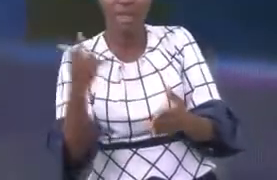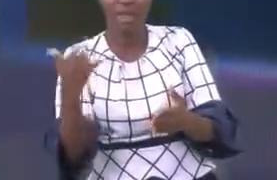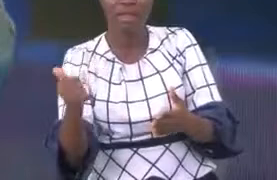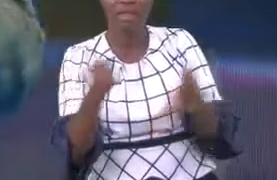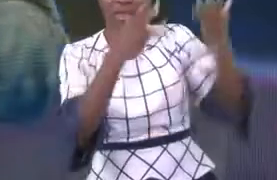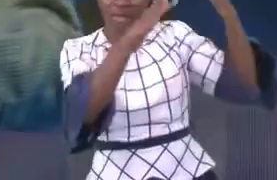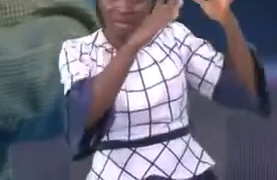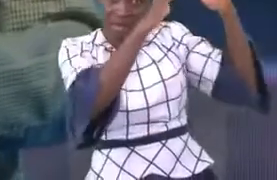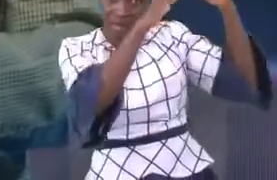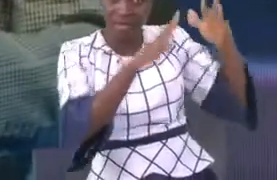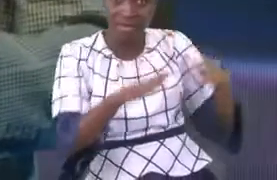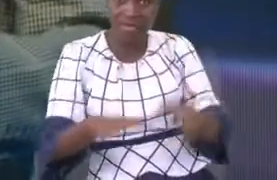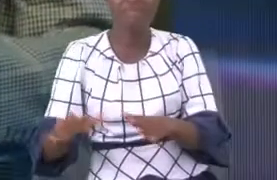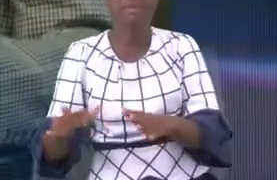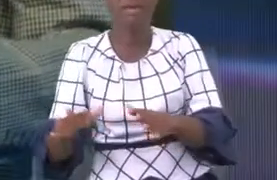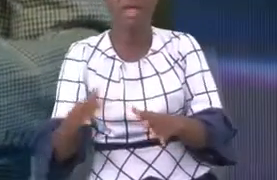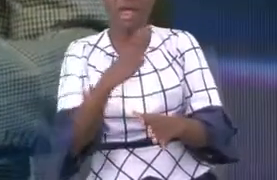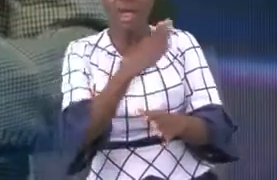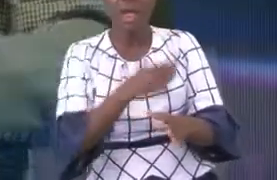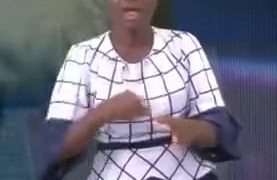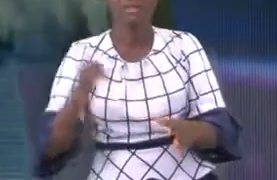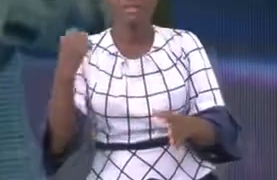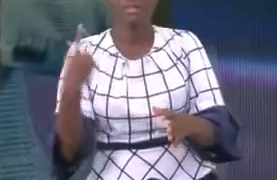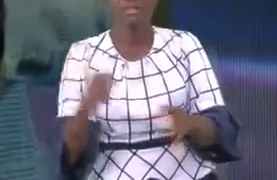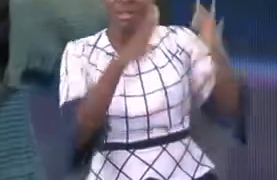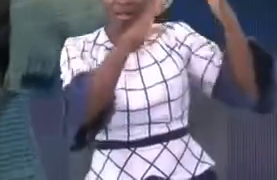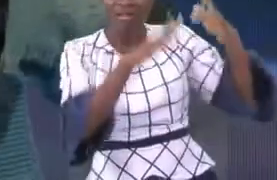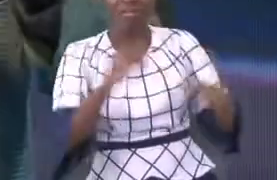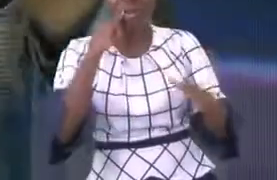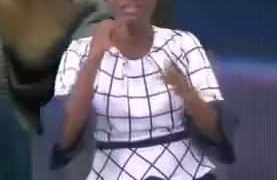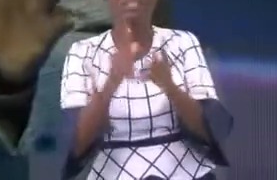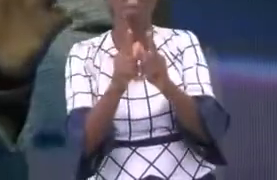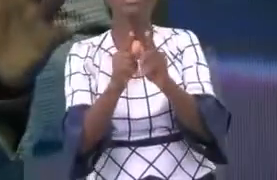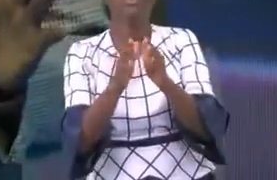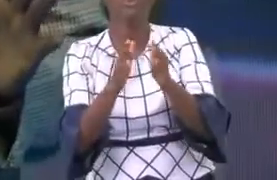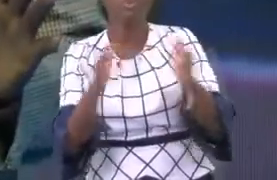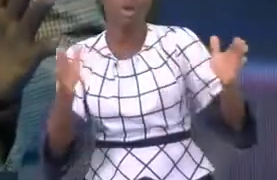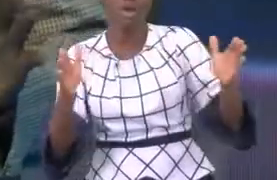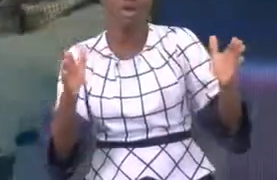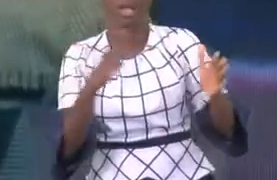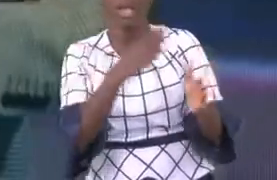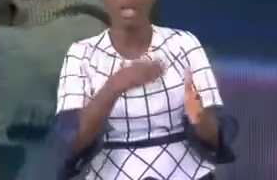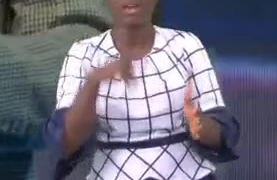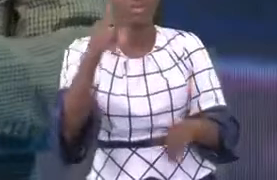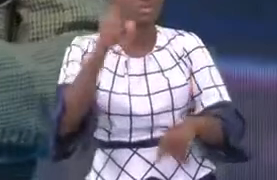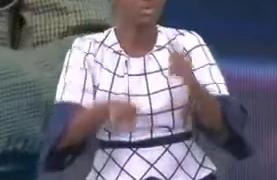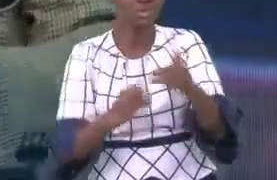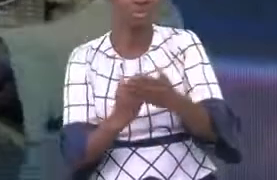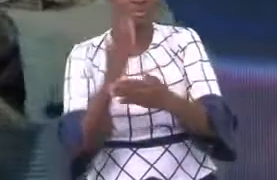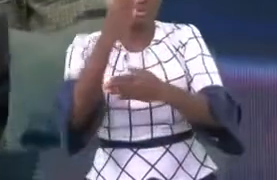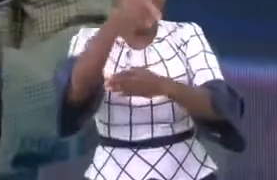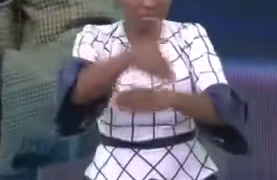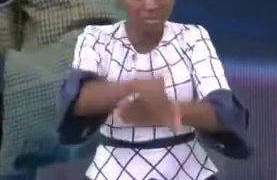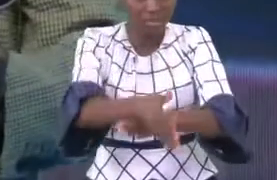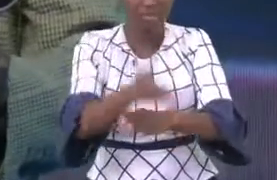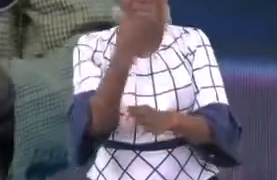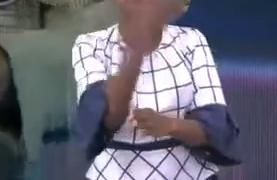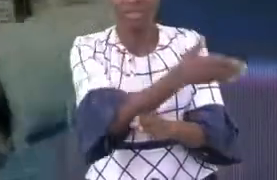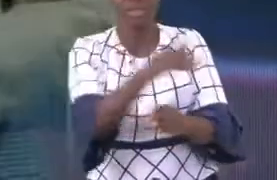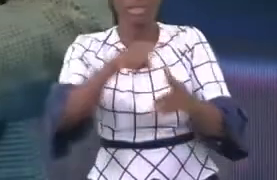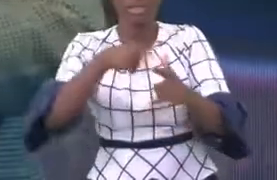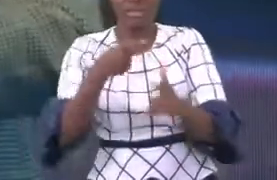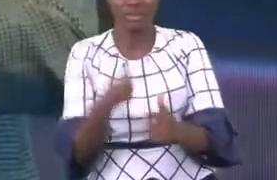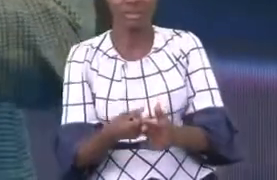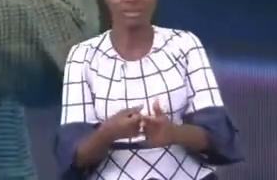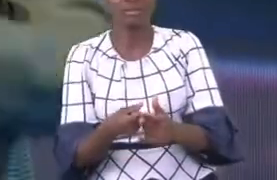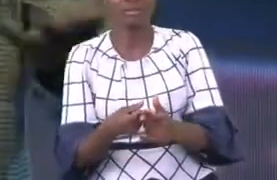over. Then a bridge is constructed, solid, wide,